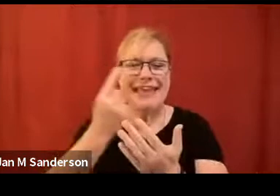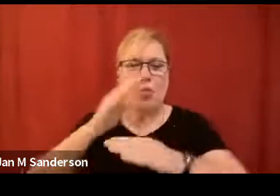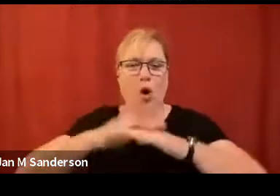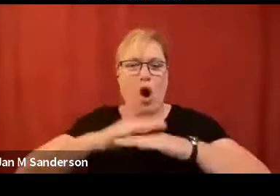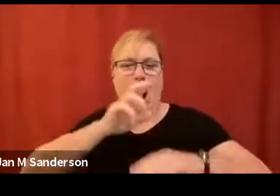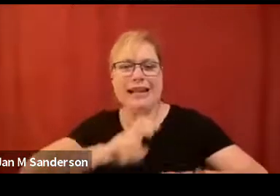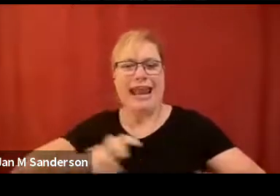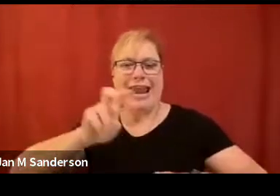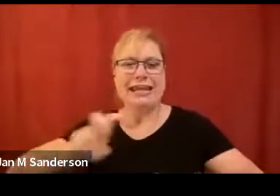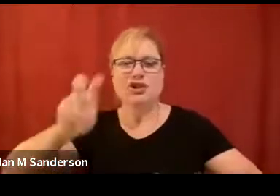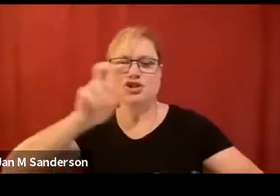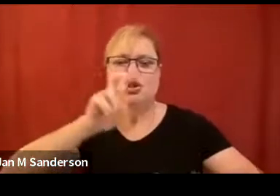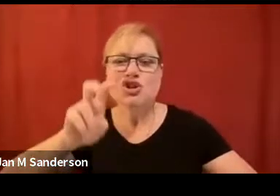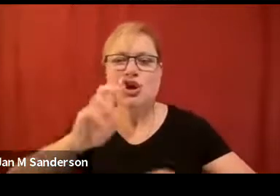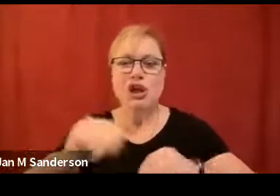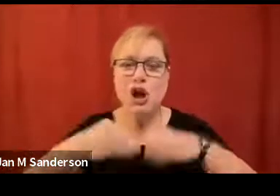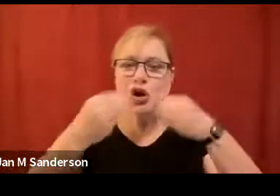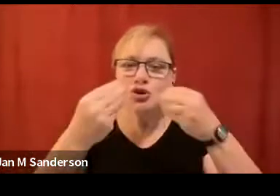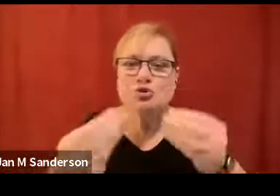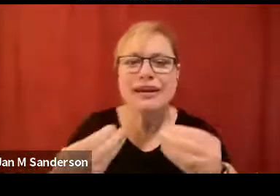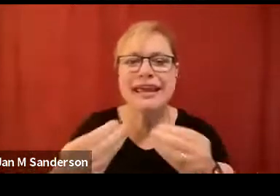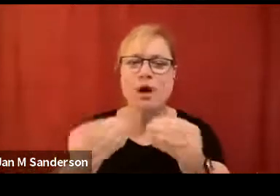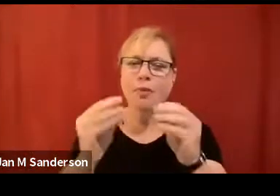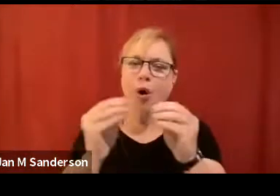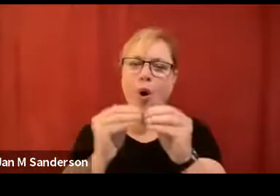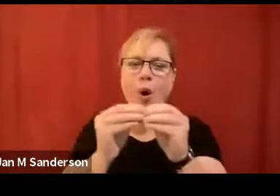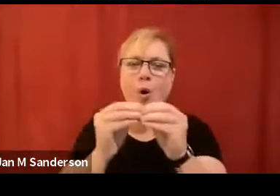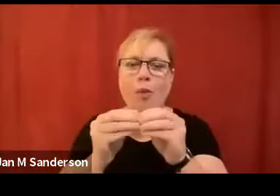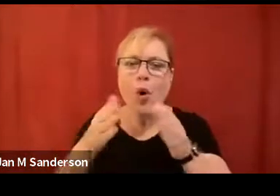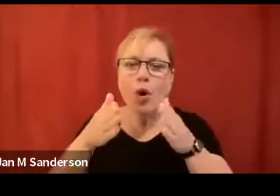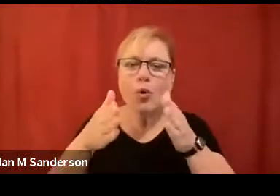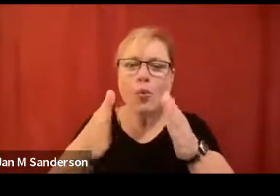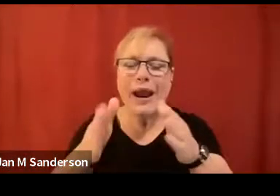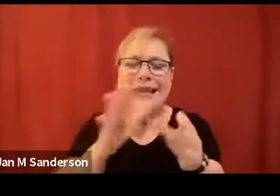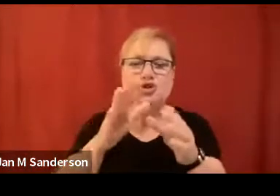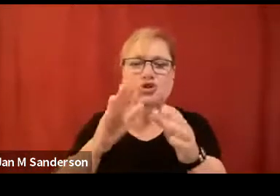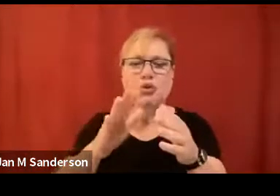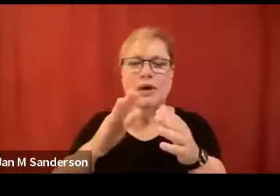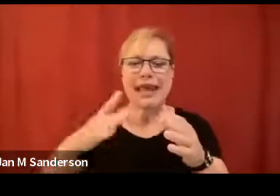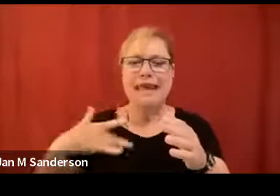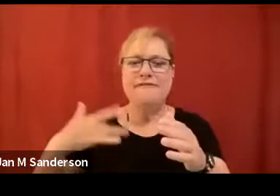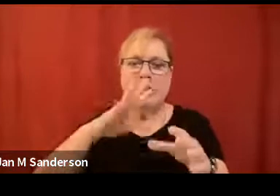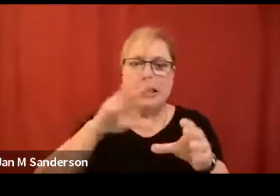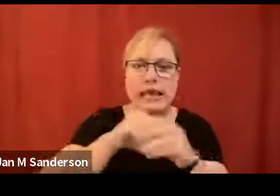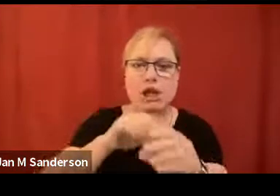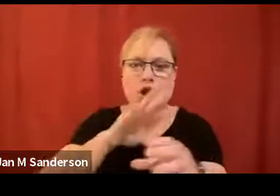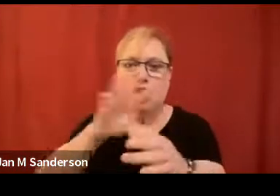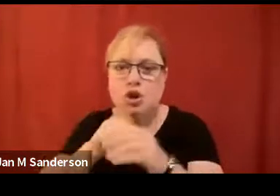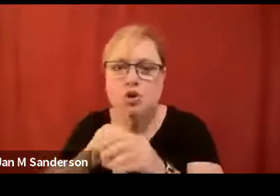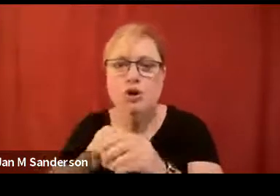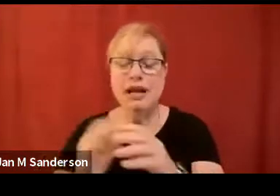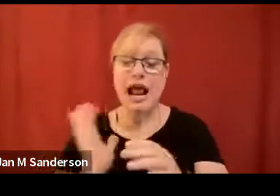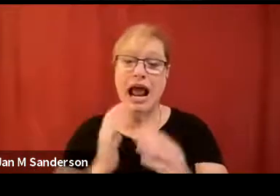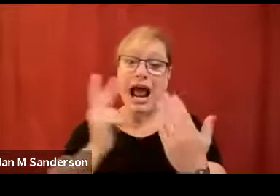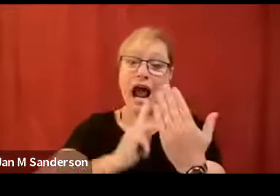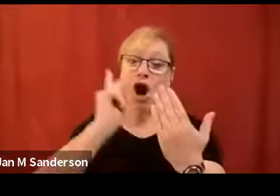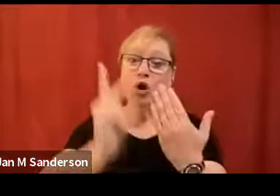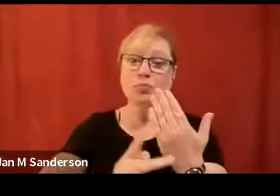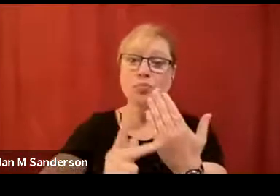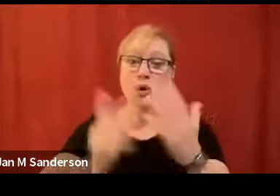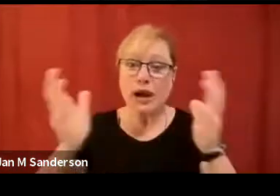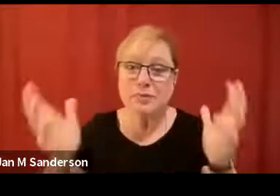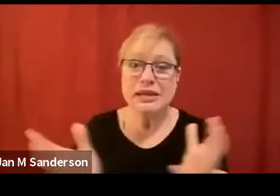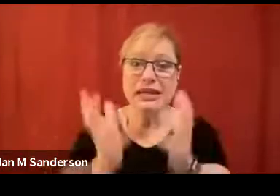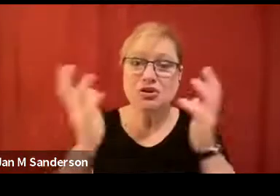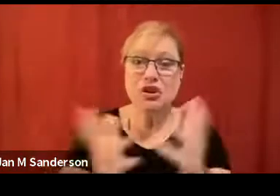more pathways of equity and inclusion. And our program really engenders